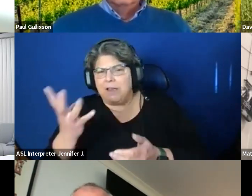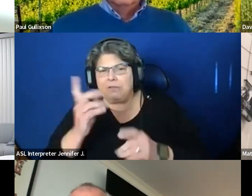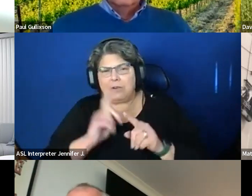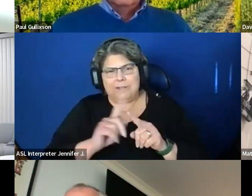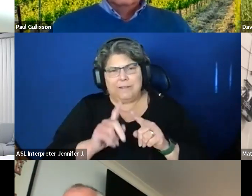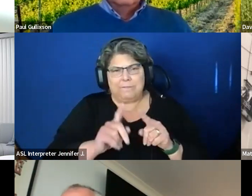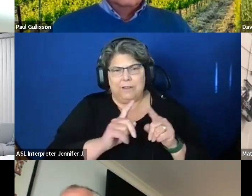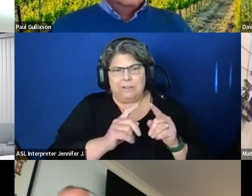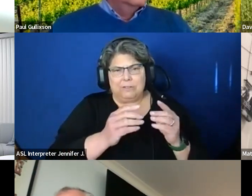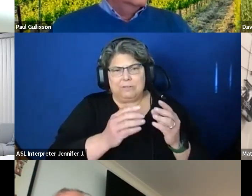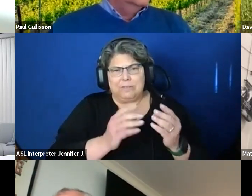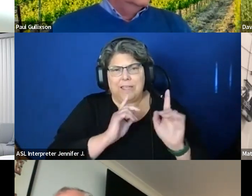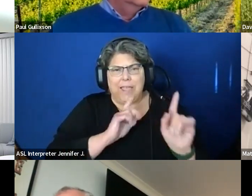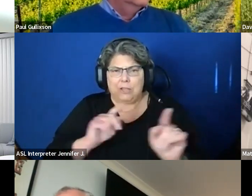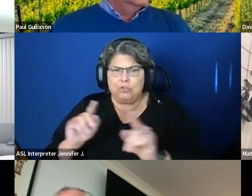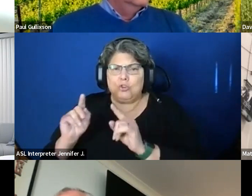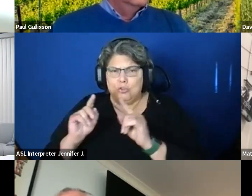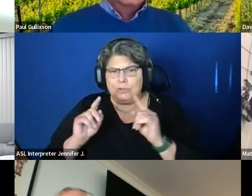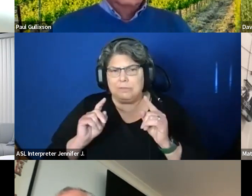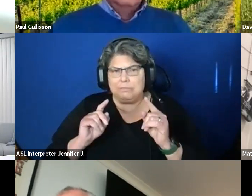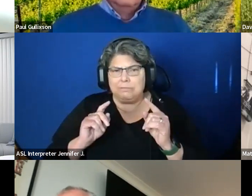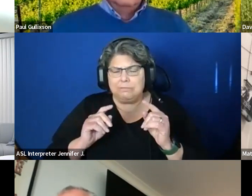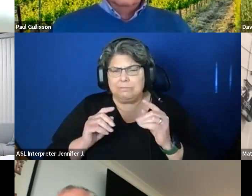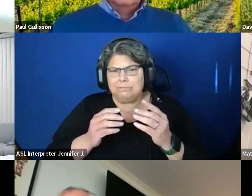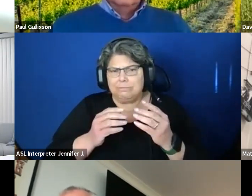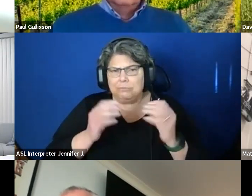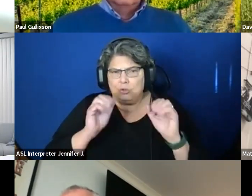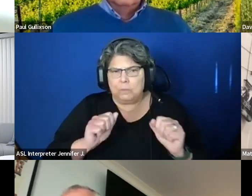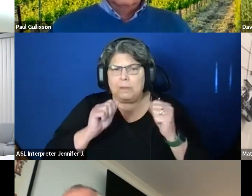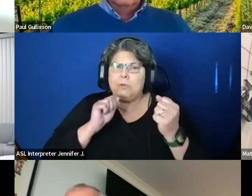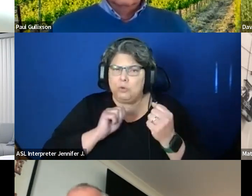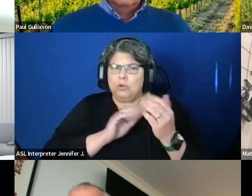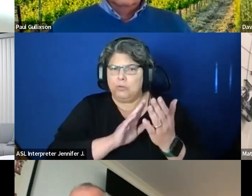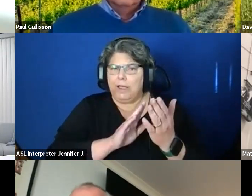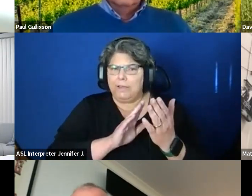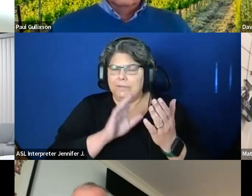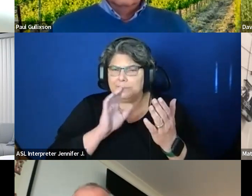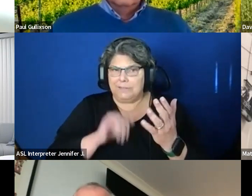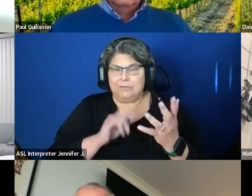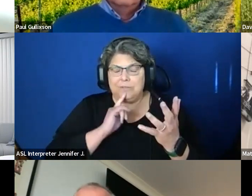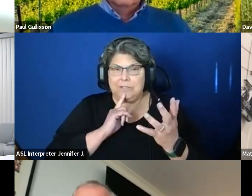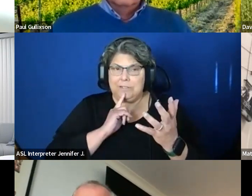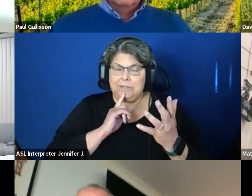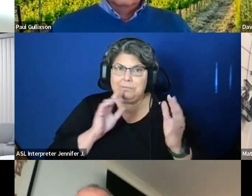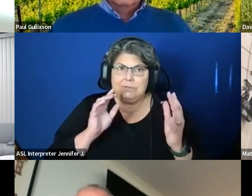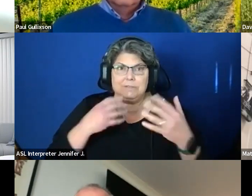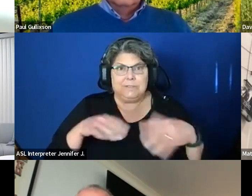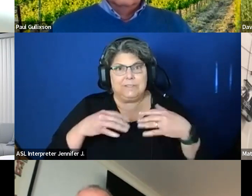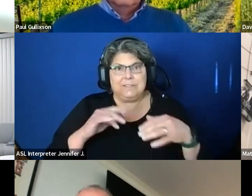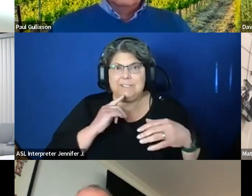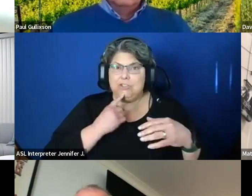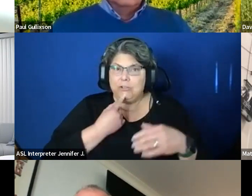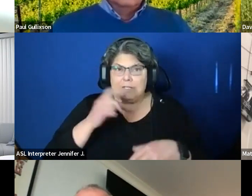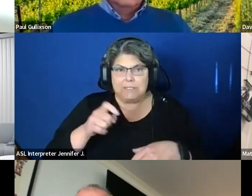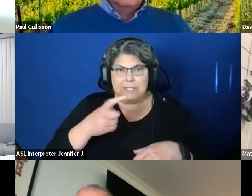has to be available to address this pressing need that we're seeing along the Joe